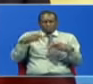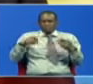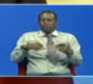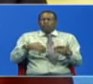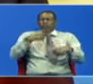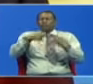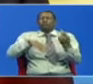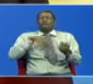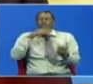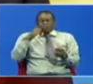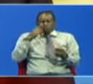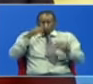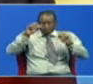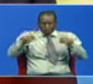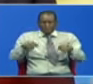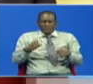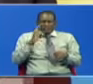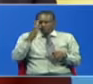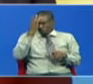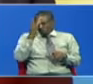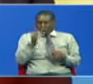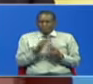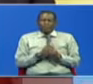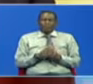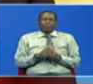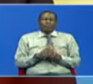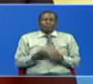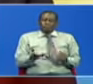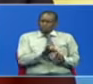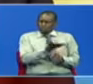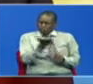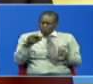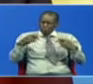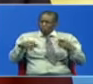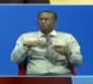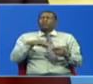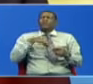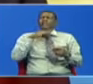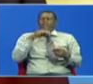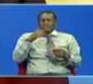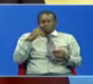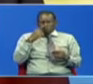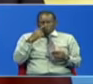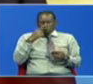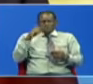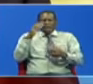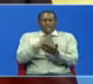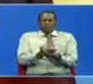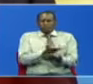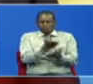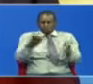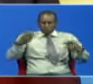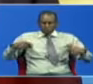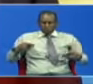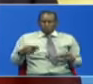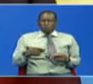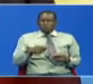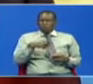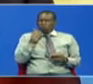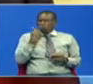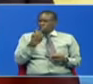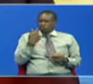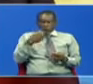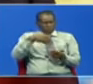happen, because those home deaths that happen actually are people who are